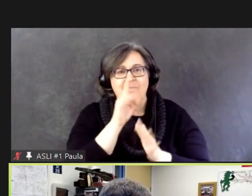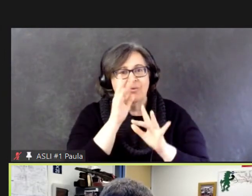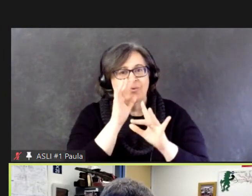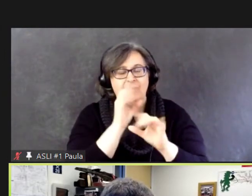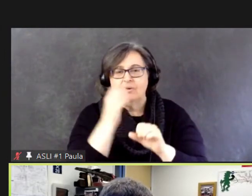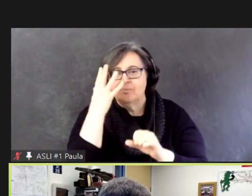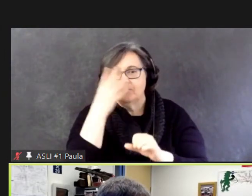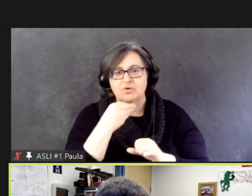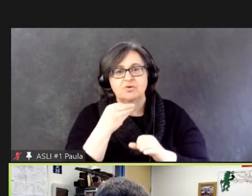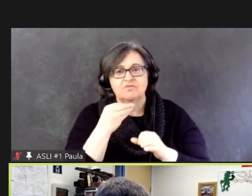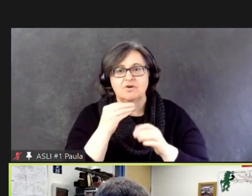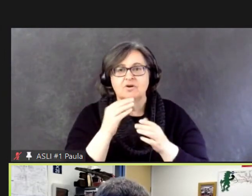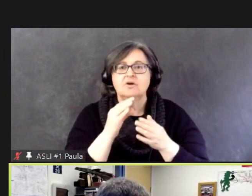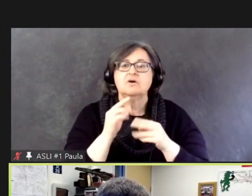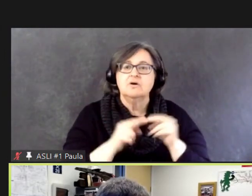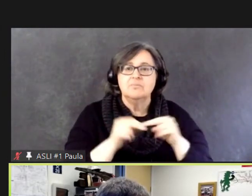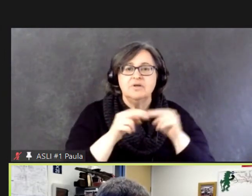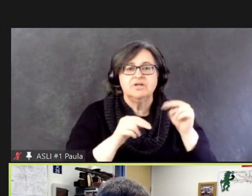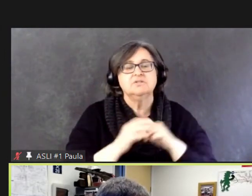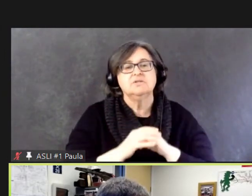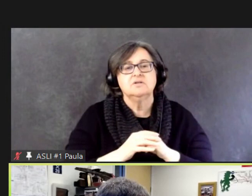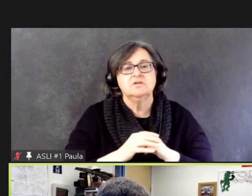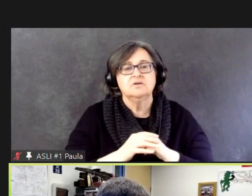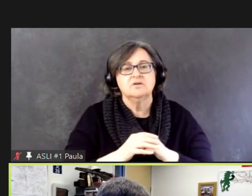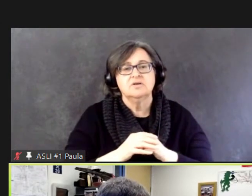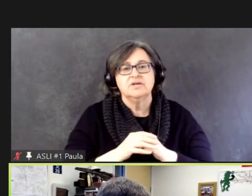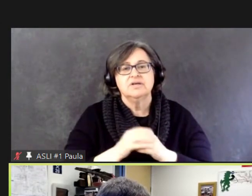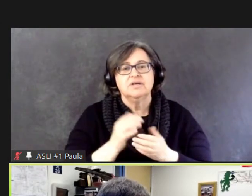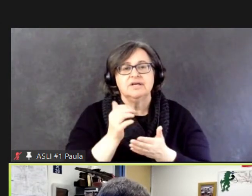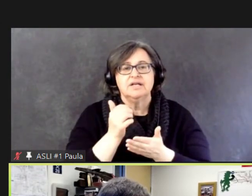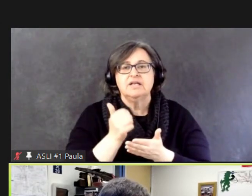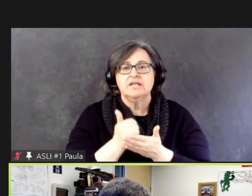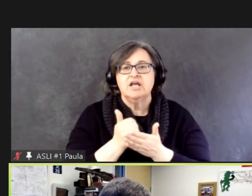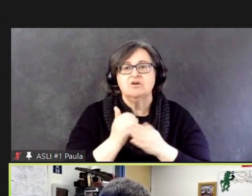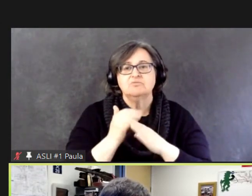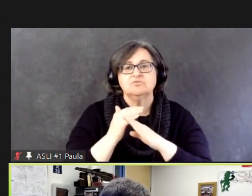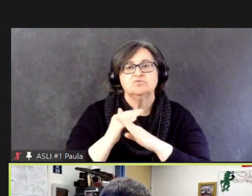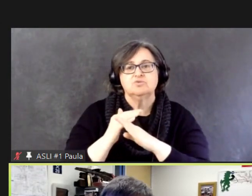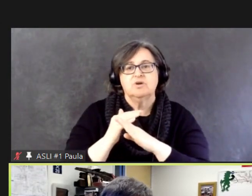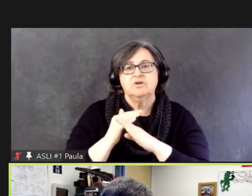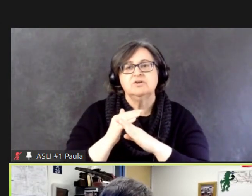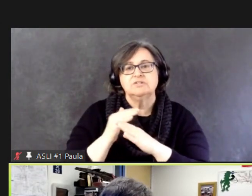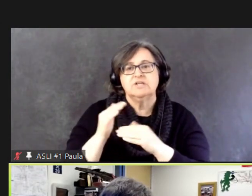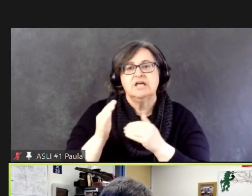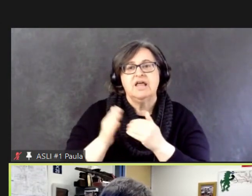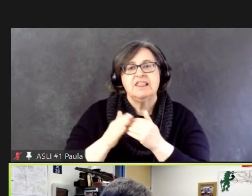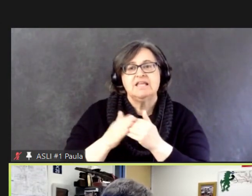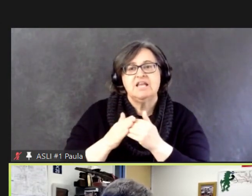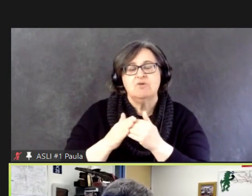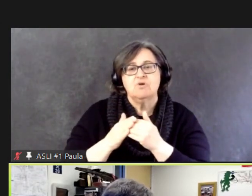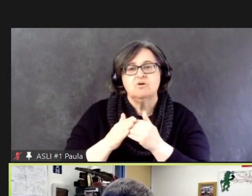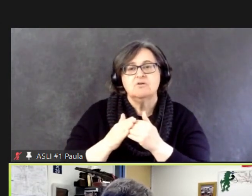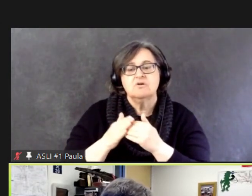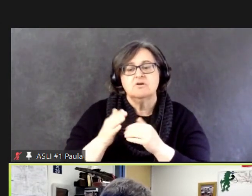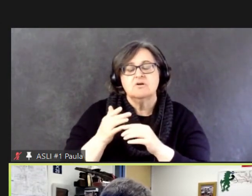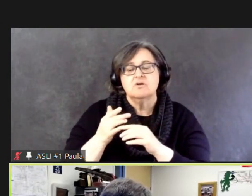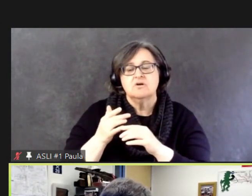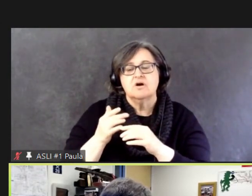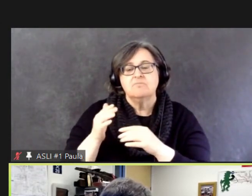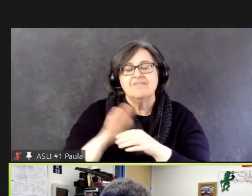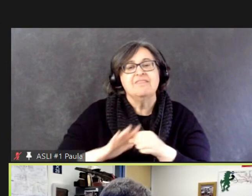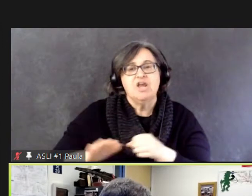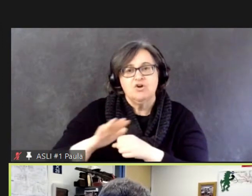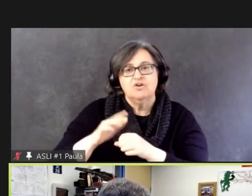attractive building compared to kind of the footprint that was there. It also helps shelter the neighborhood there's an adjacent freight railroad yard directly there. That the